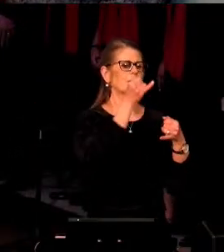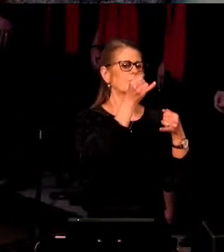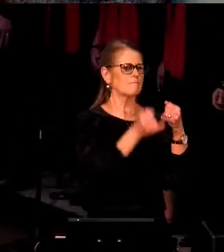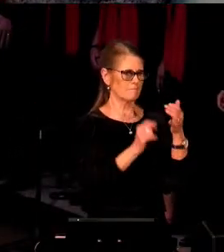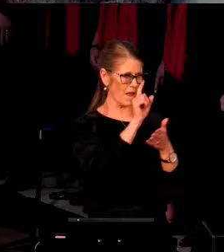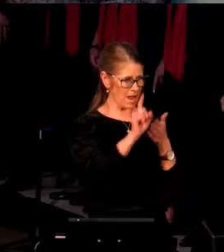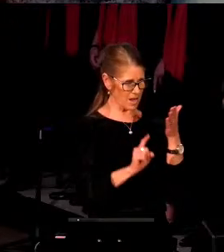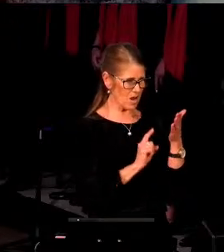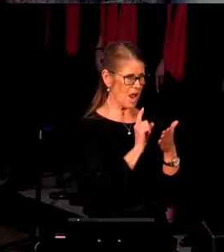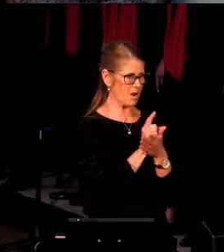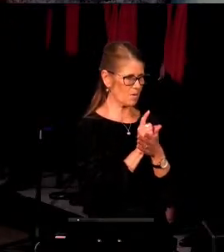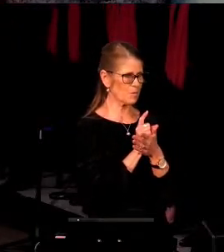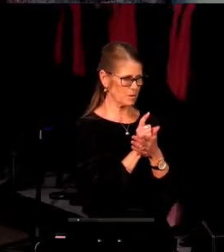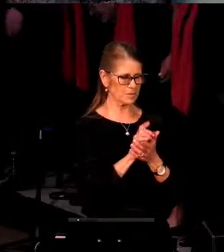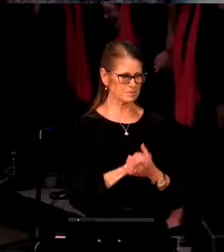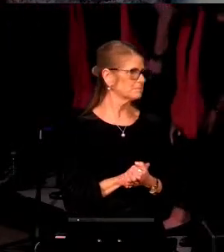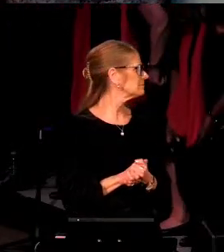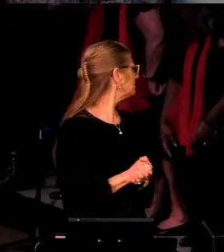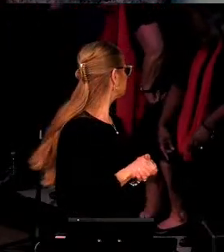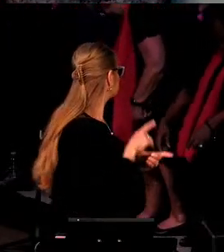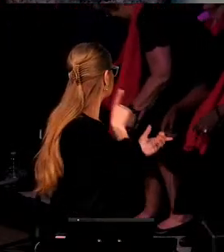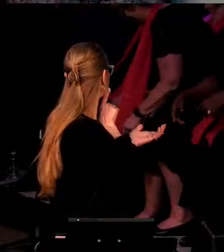hours.